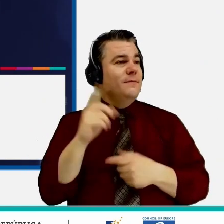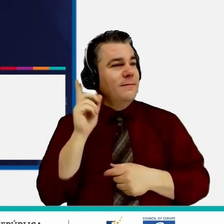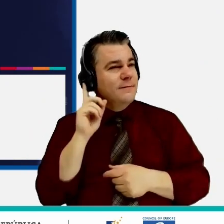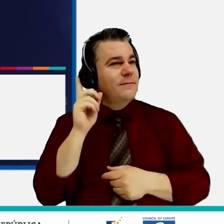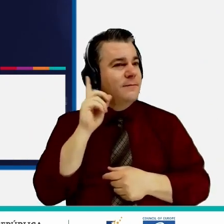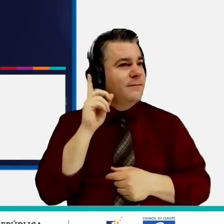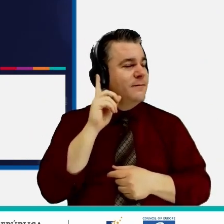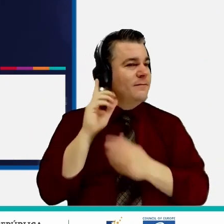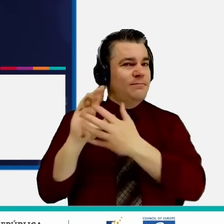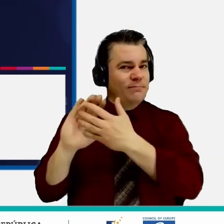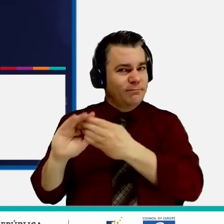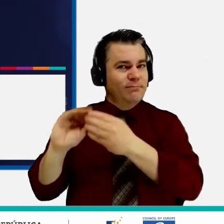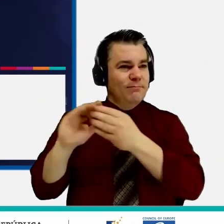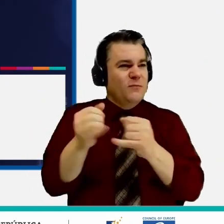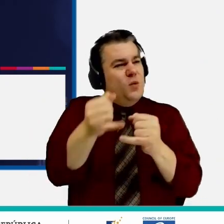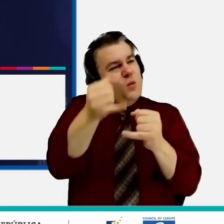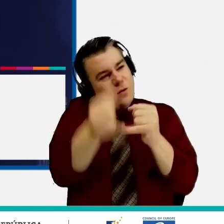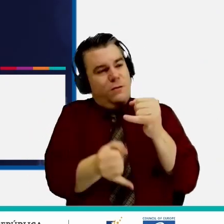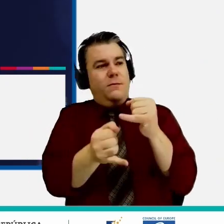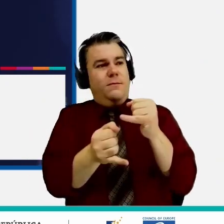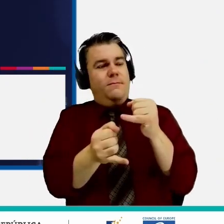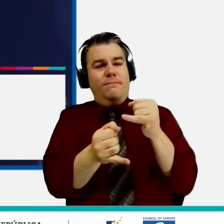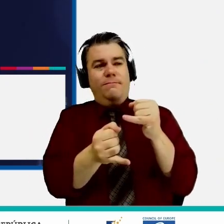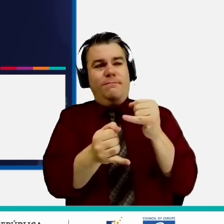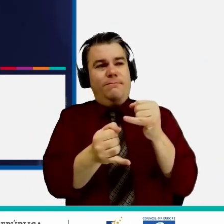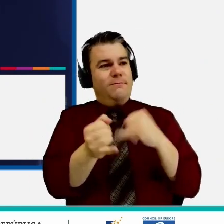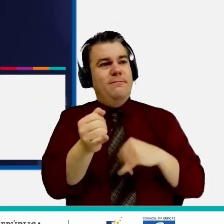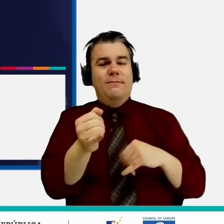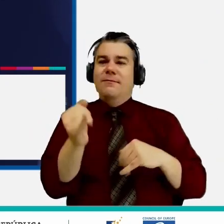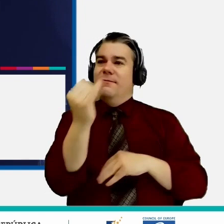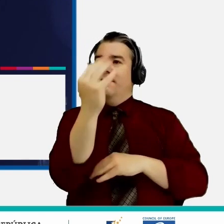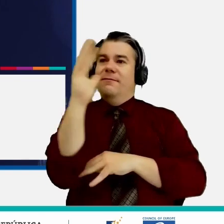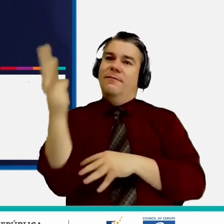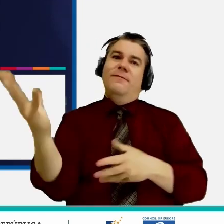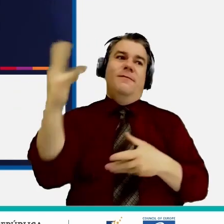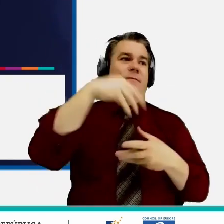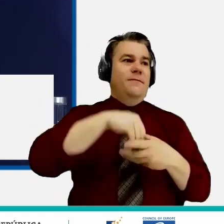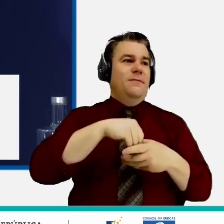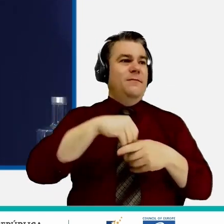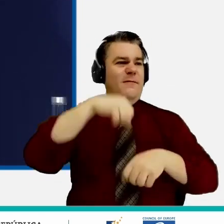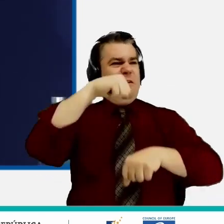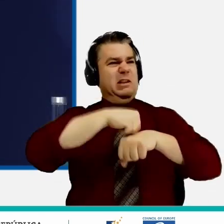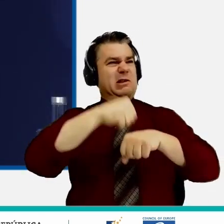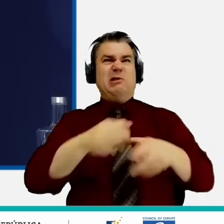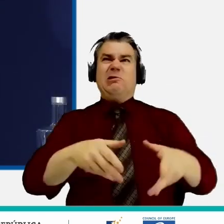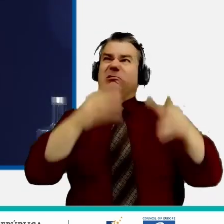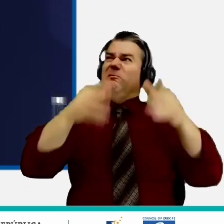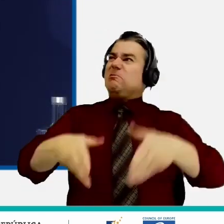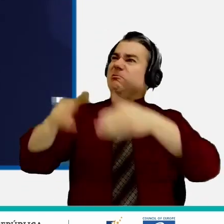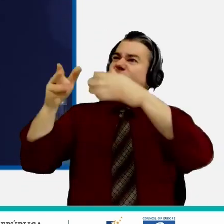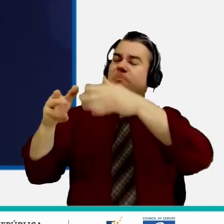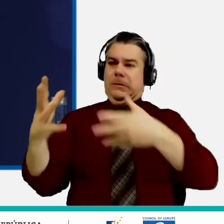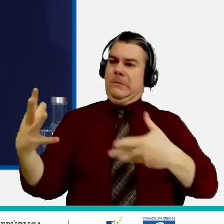up. In the end, we need to invite nature back into our concrete jungles and find the respect